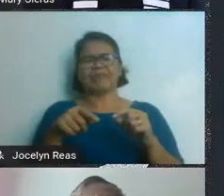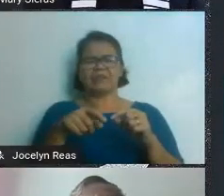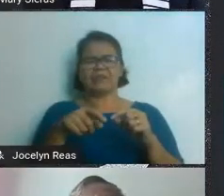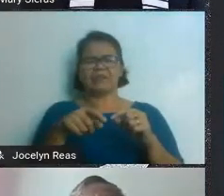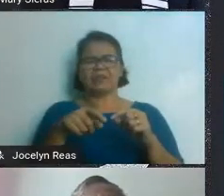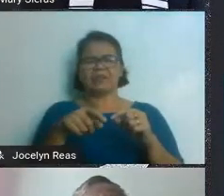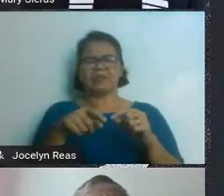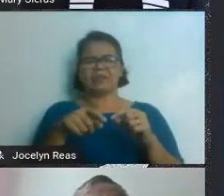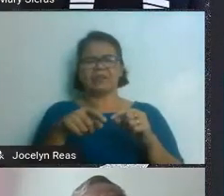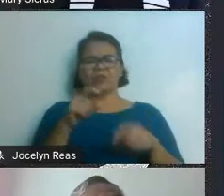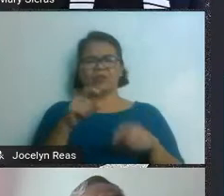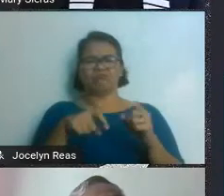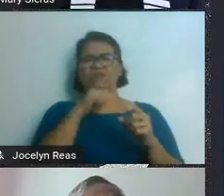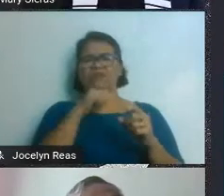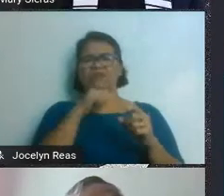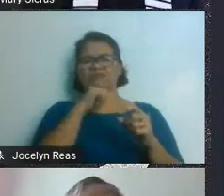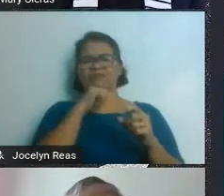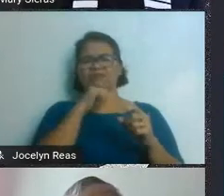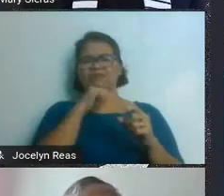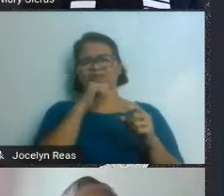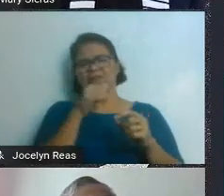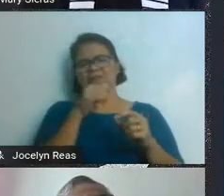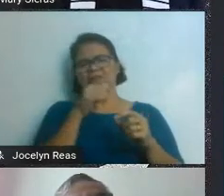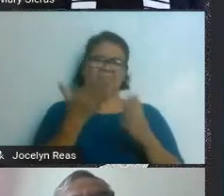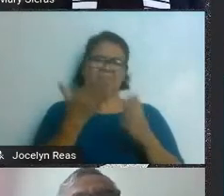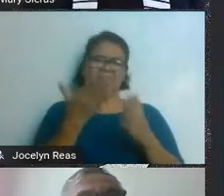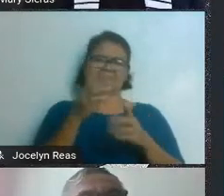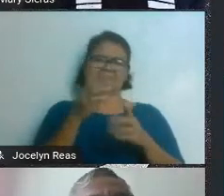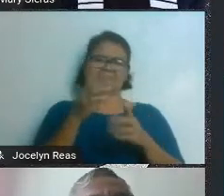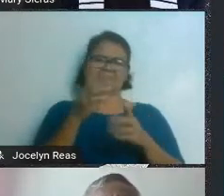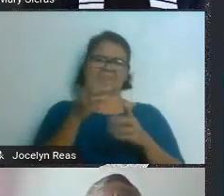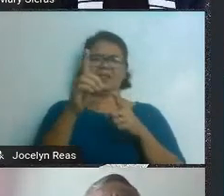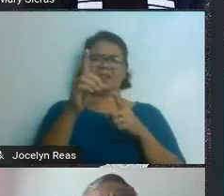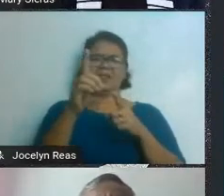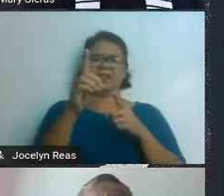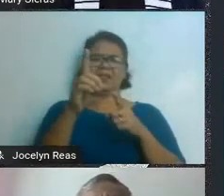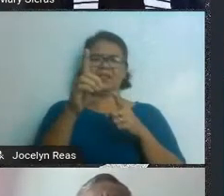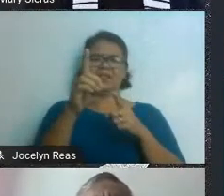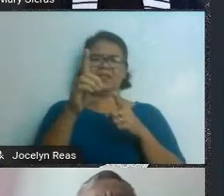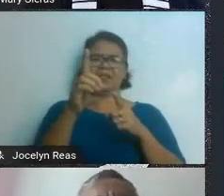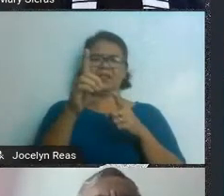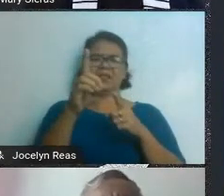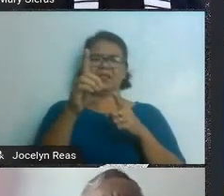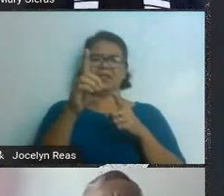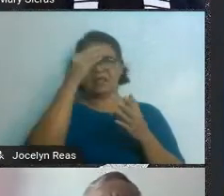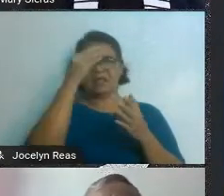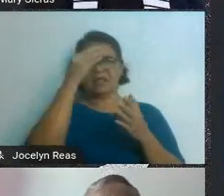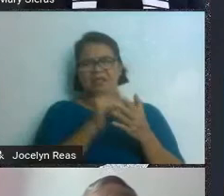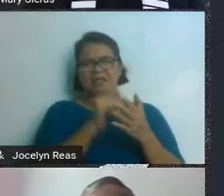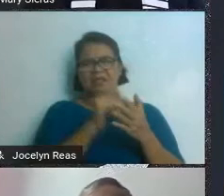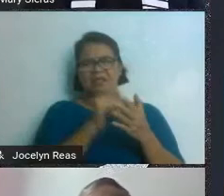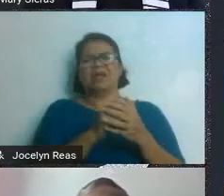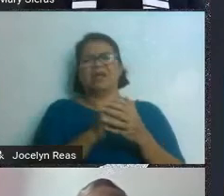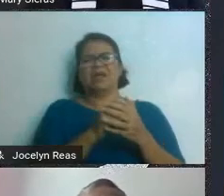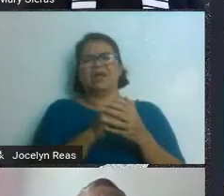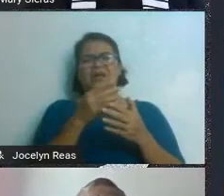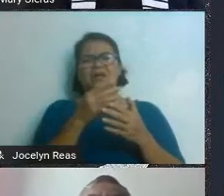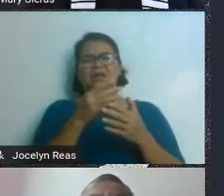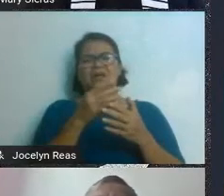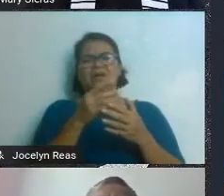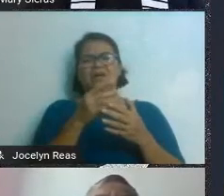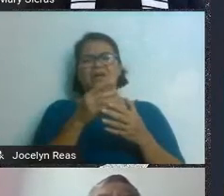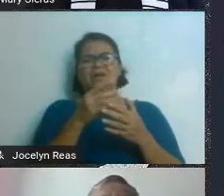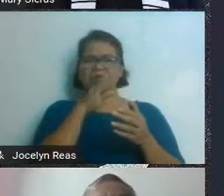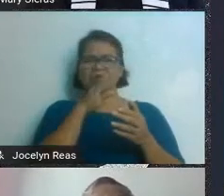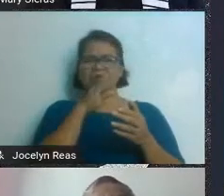nga, we require resort to portfolios other than the mga usual multiple choice test. We ano,